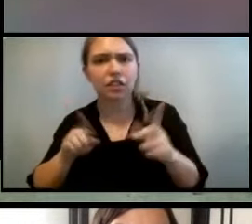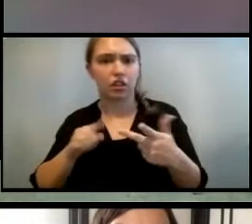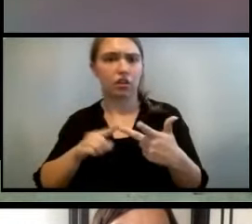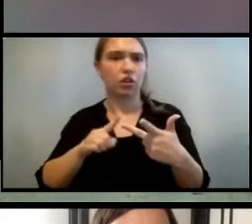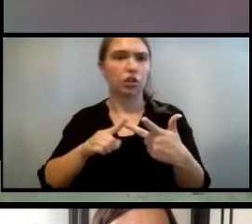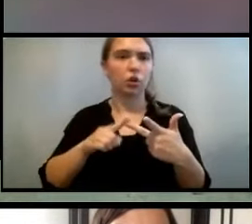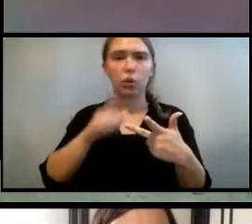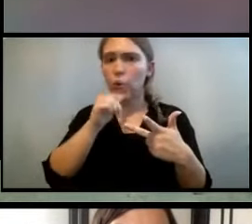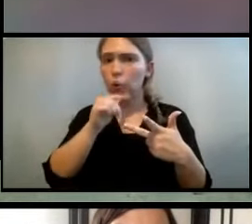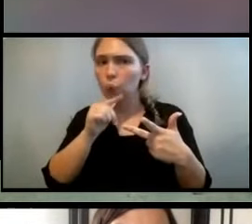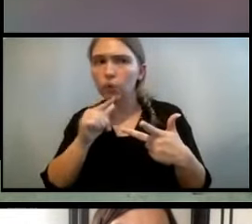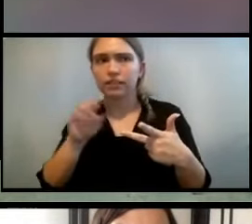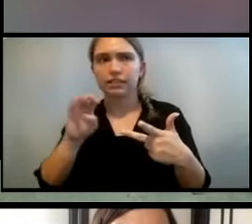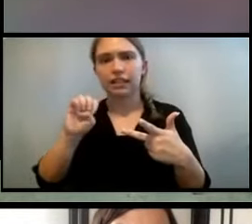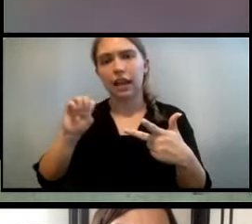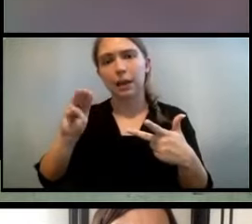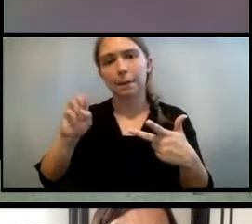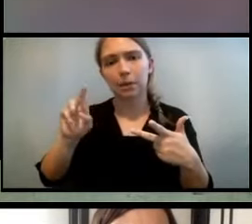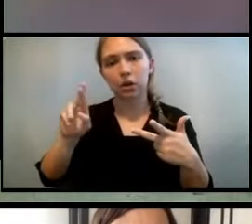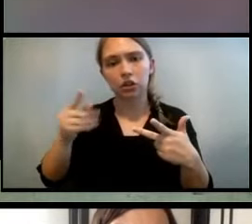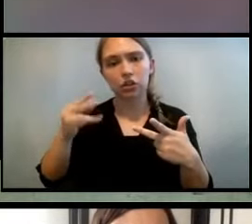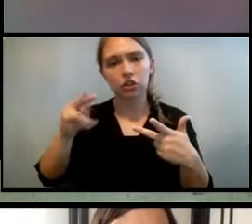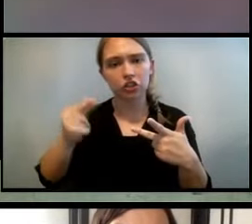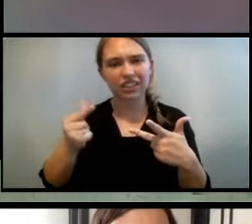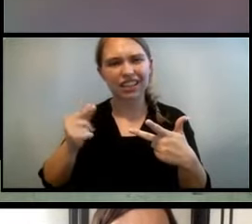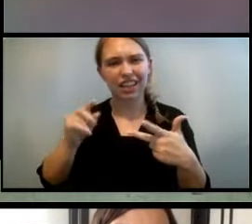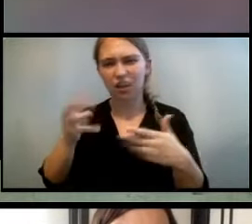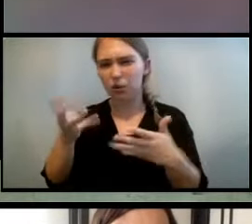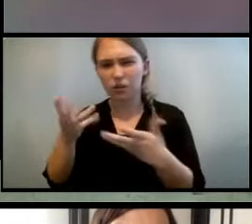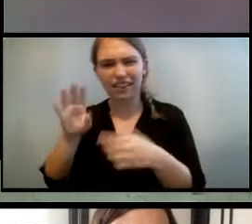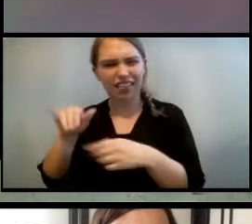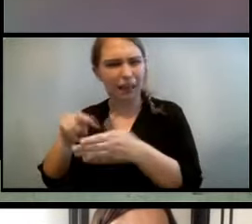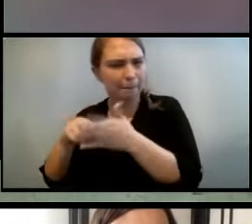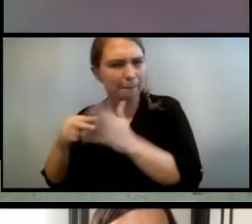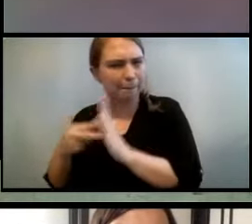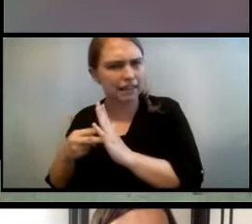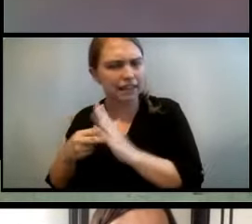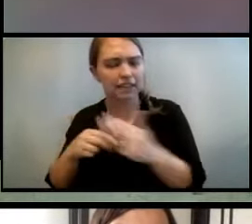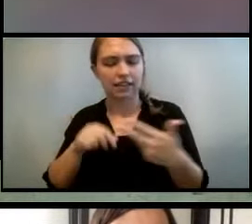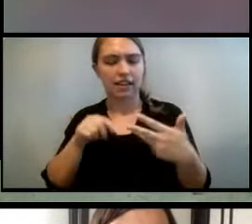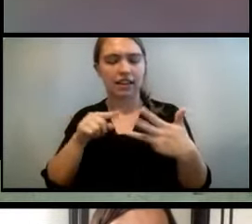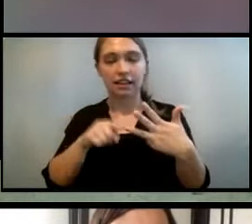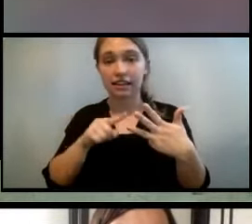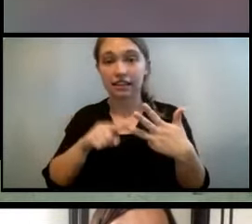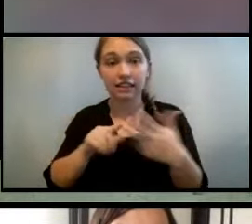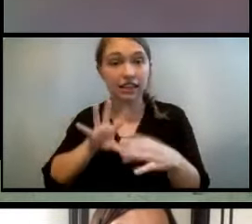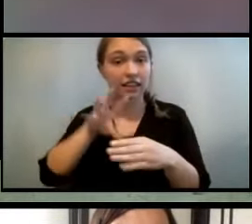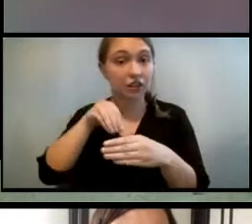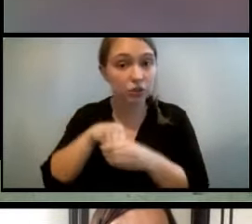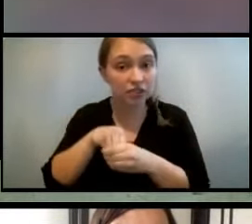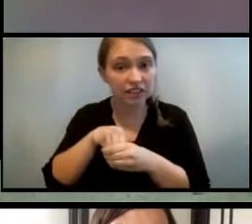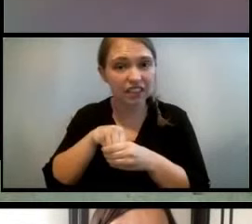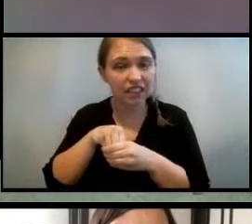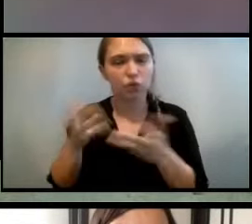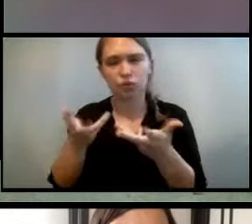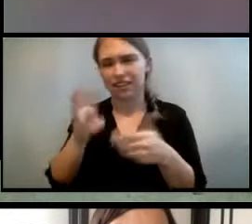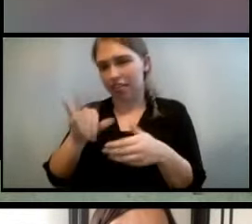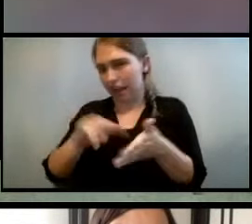does emerging mean, and what does inclusivity mean? So I think that's really important to me,